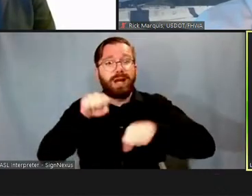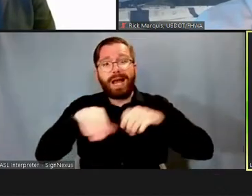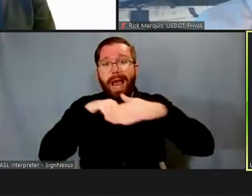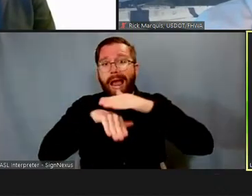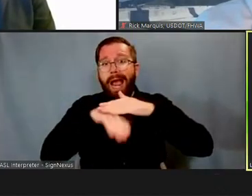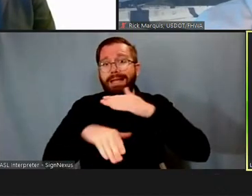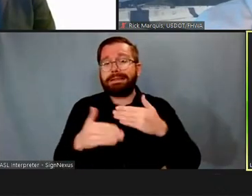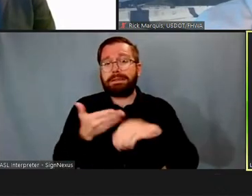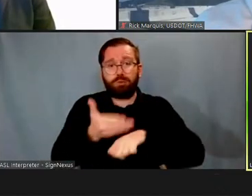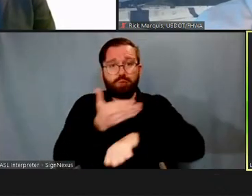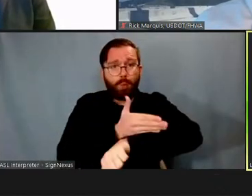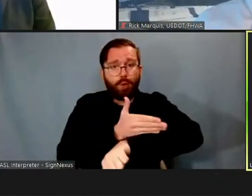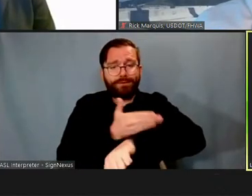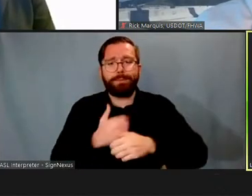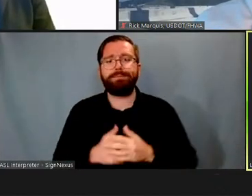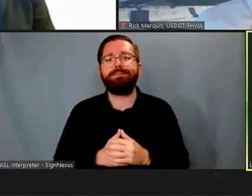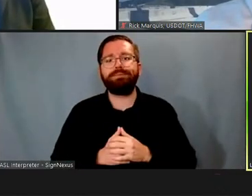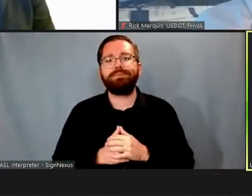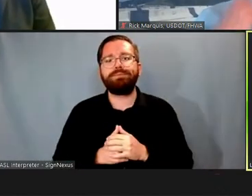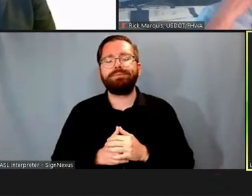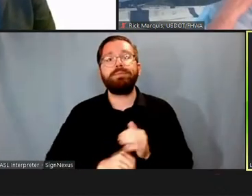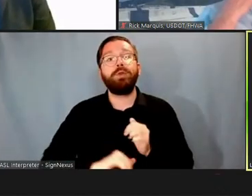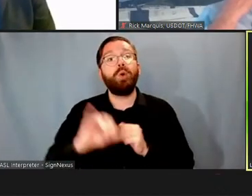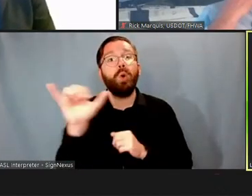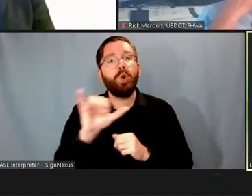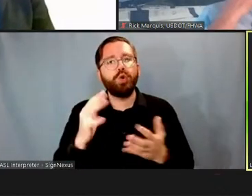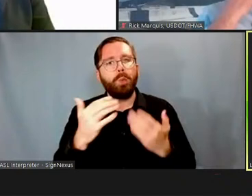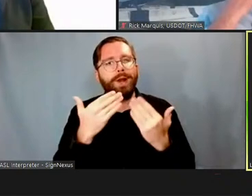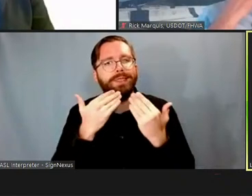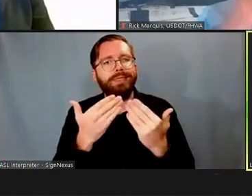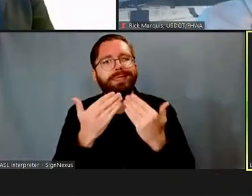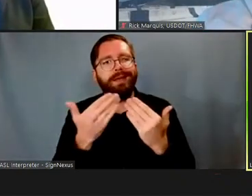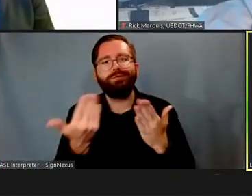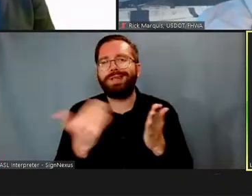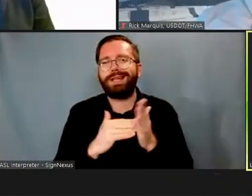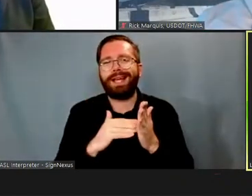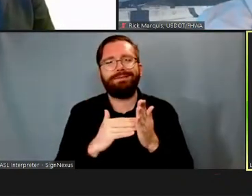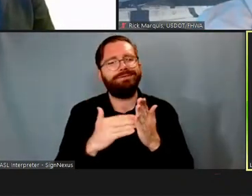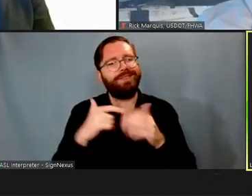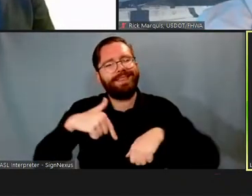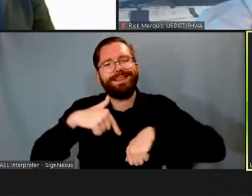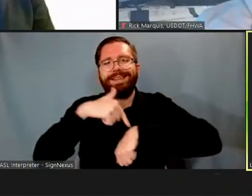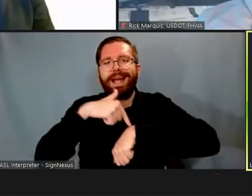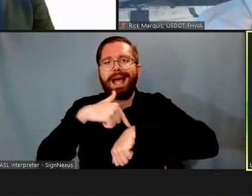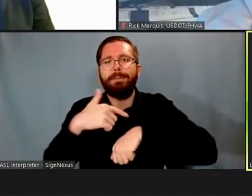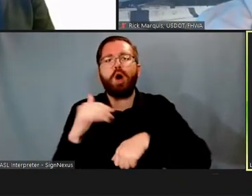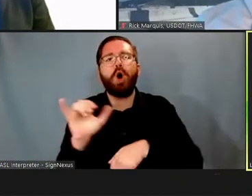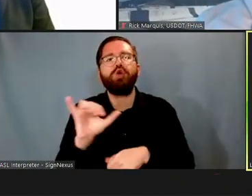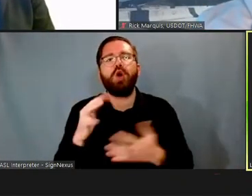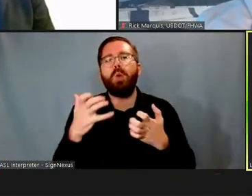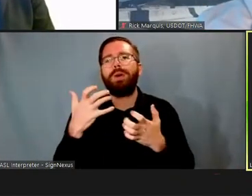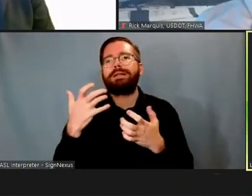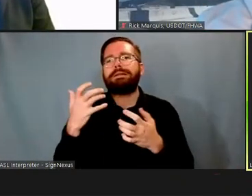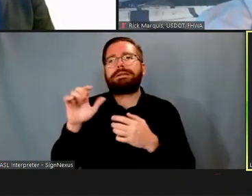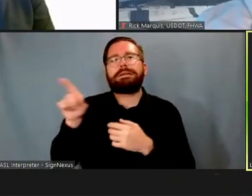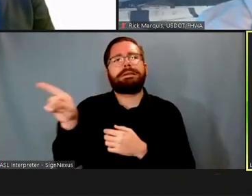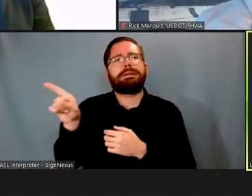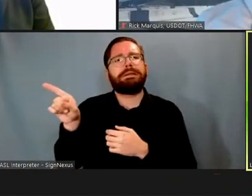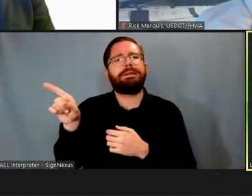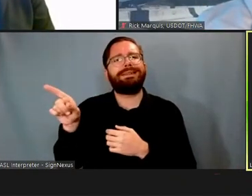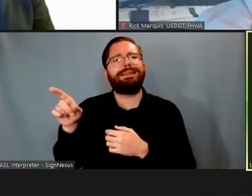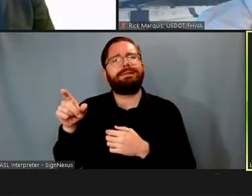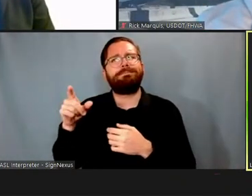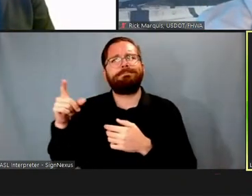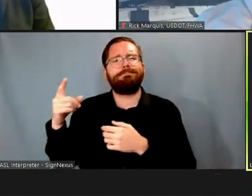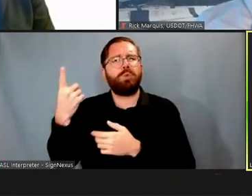and um i want to thank again for uh for the time i also want to flag uh the concern about air quality